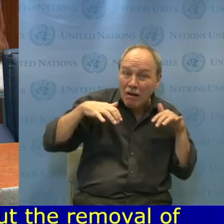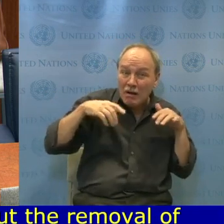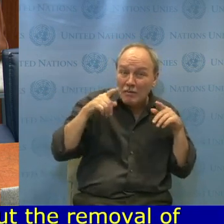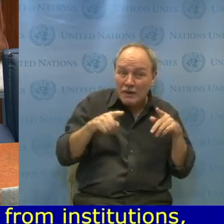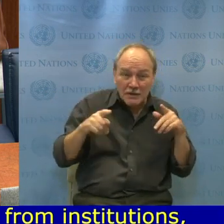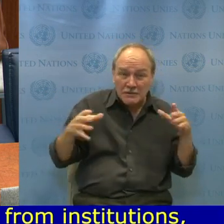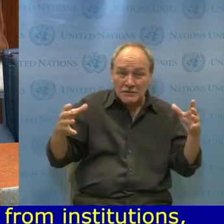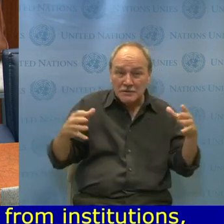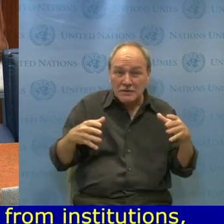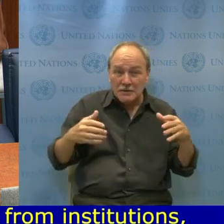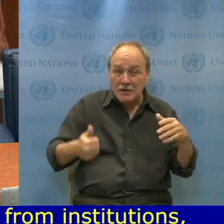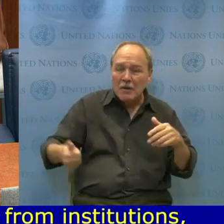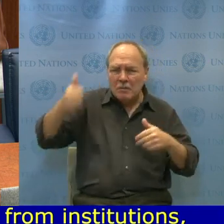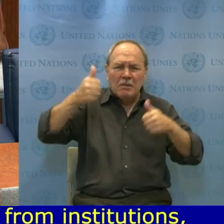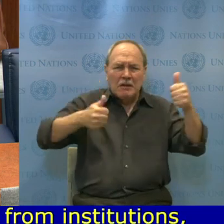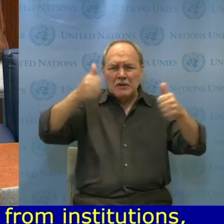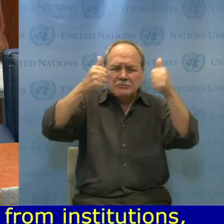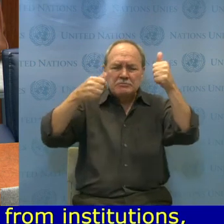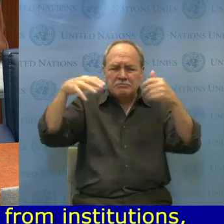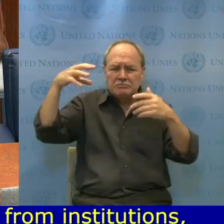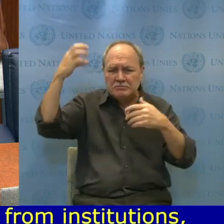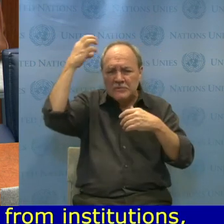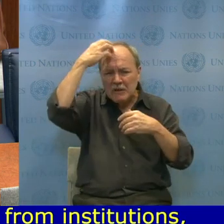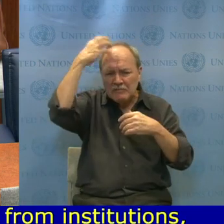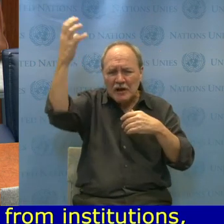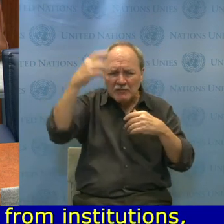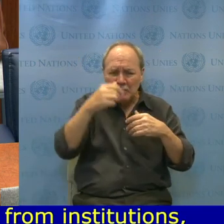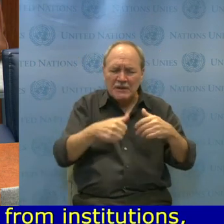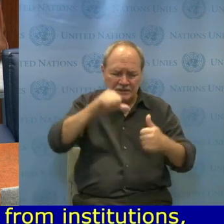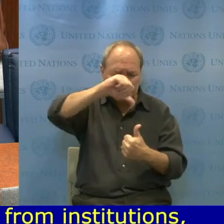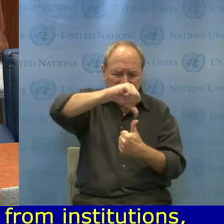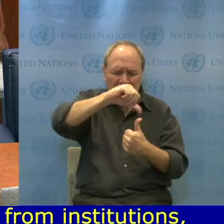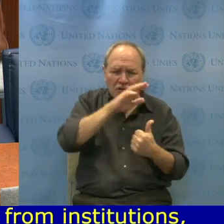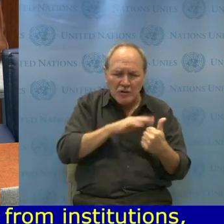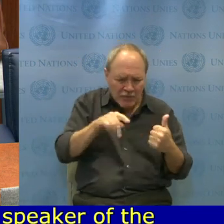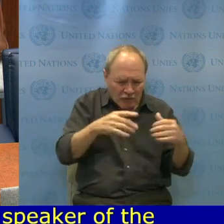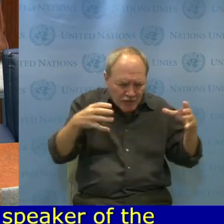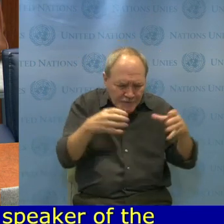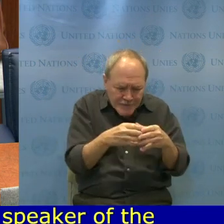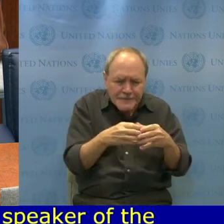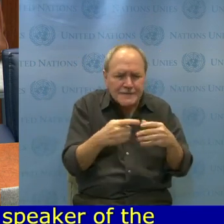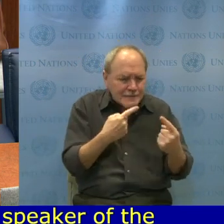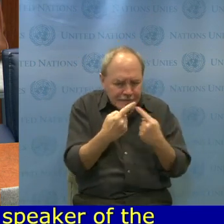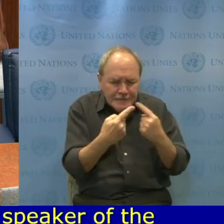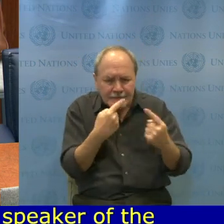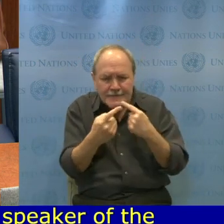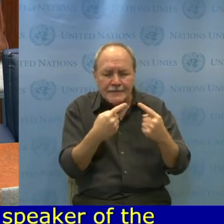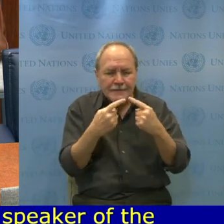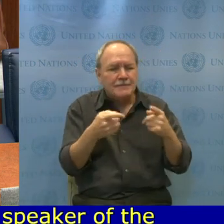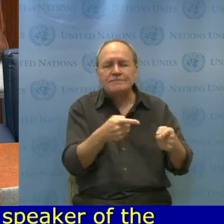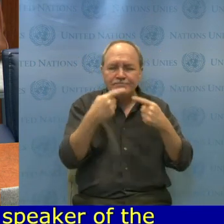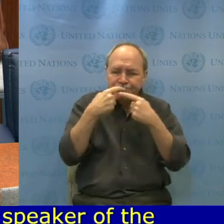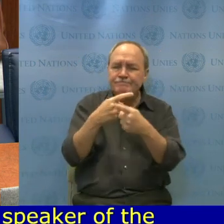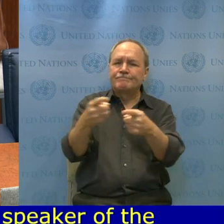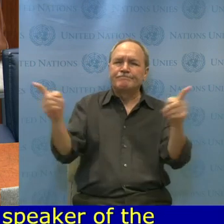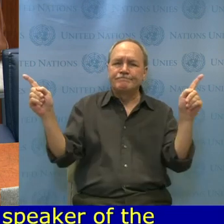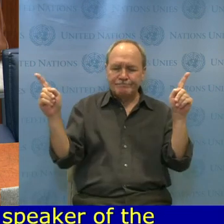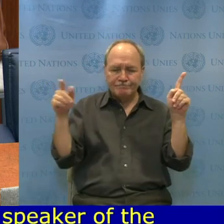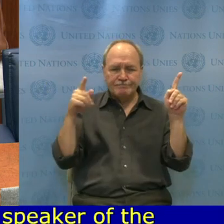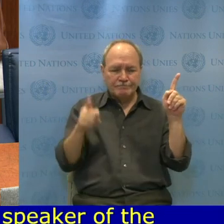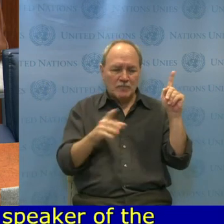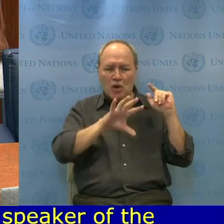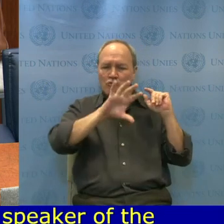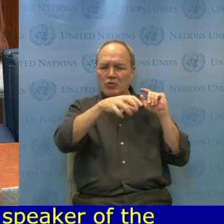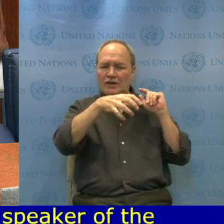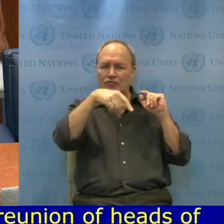state and government in Central America, stated that there is support for creating a regional body for